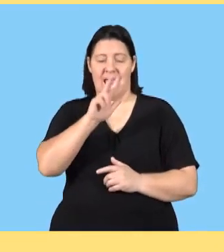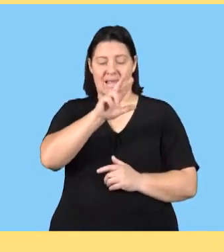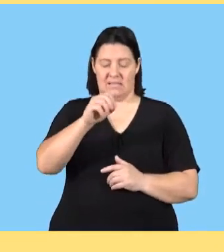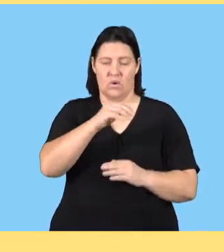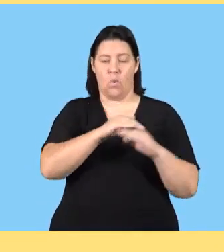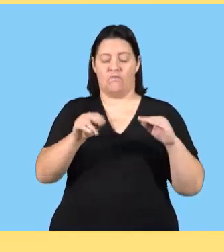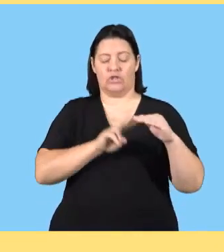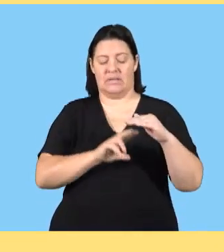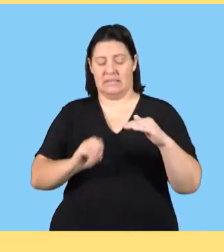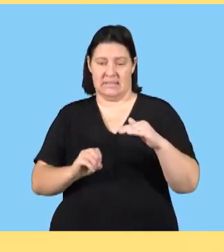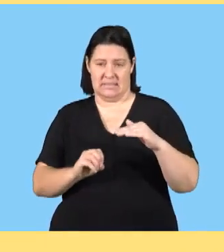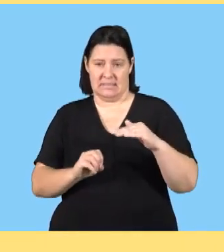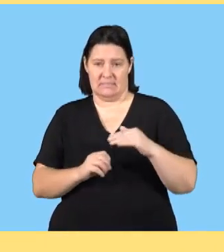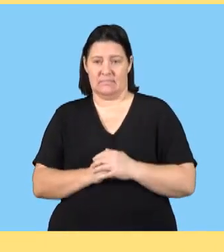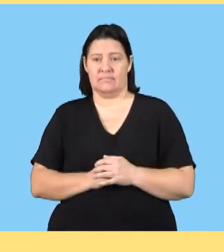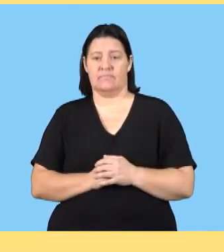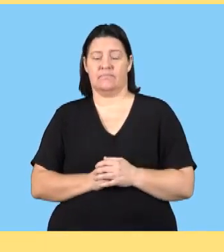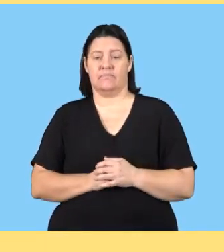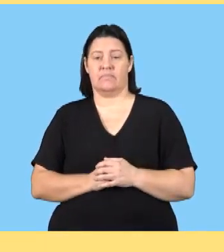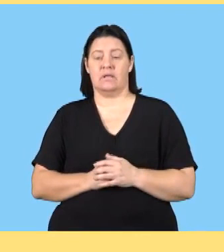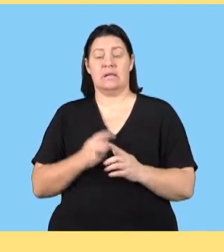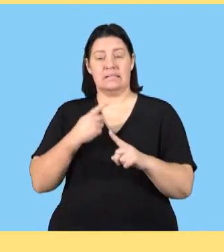20, which is the 292.